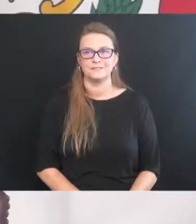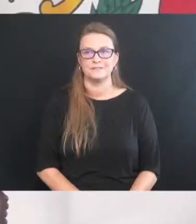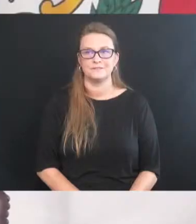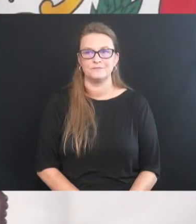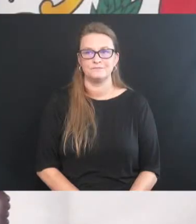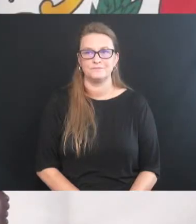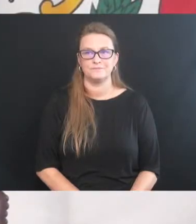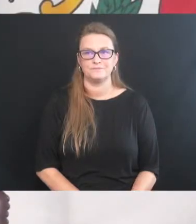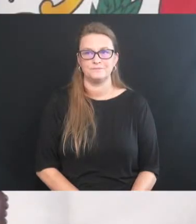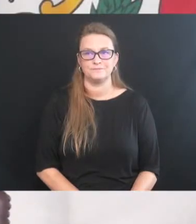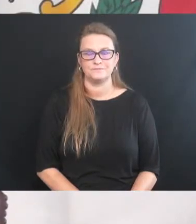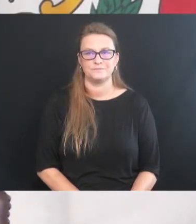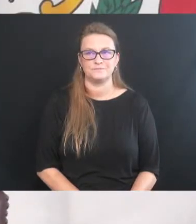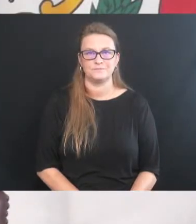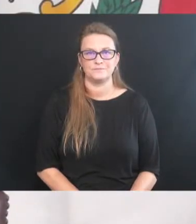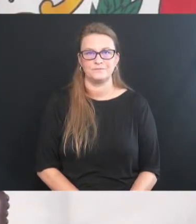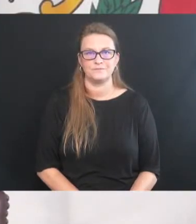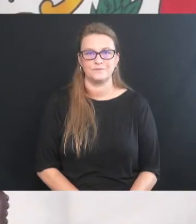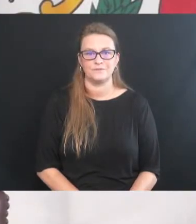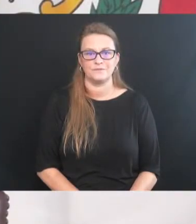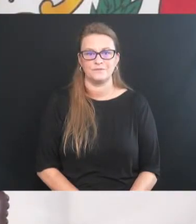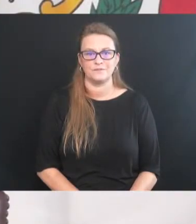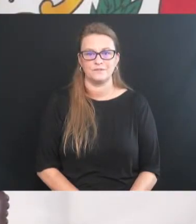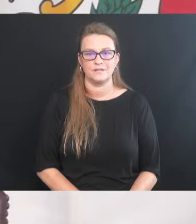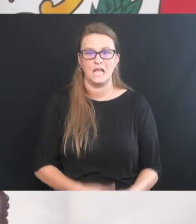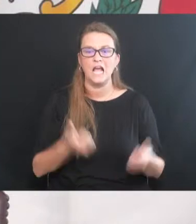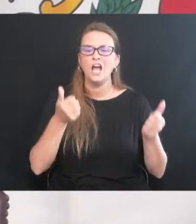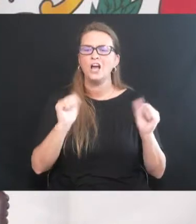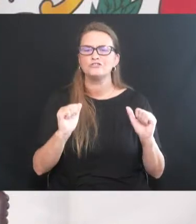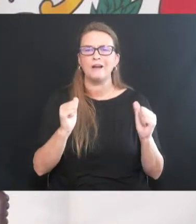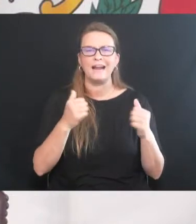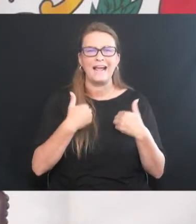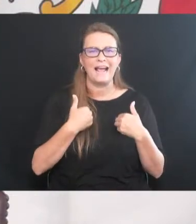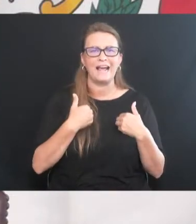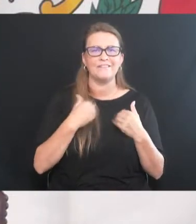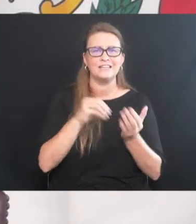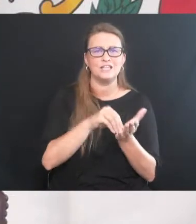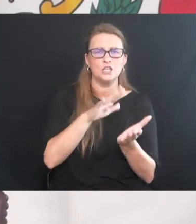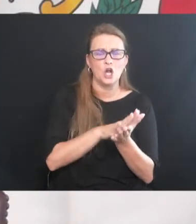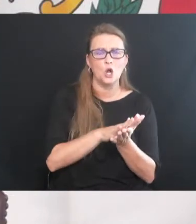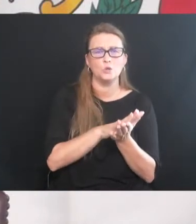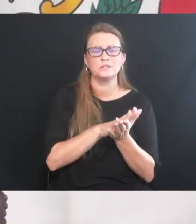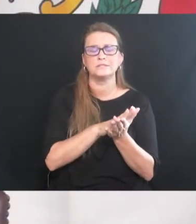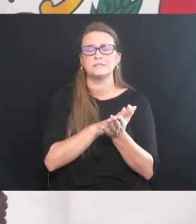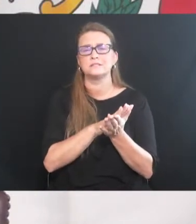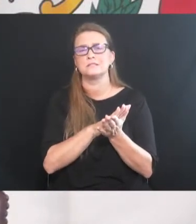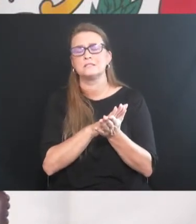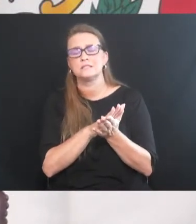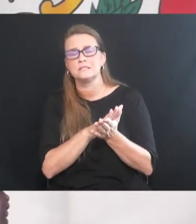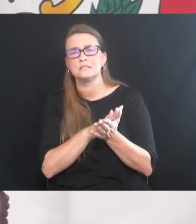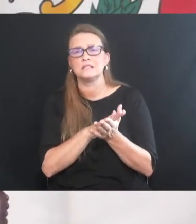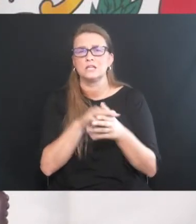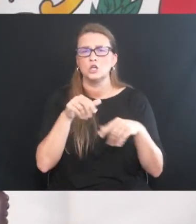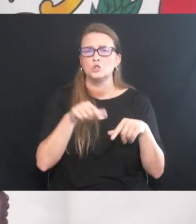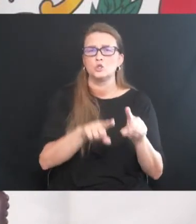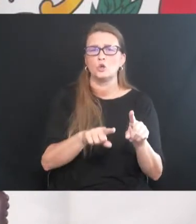Well, and again, I try to make myself notes, on what people say along the way, but